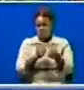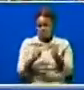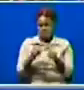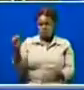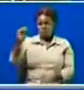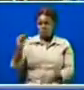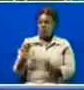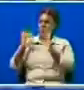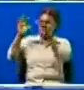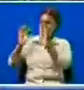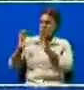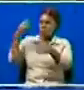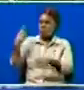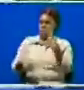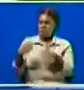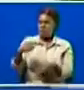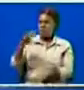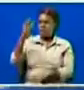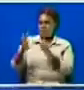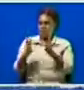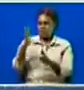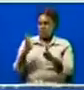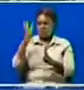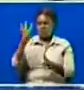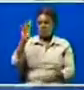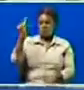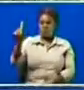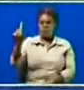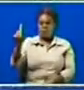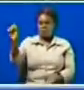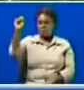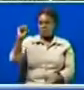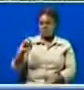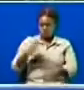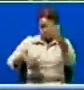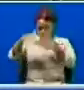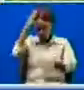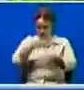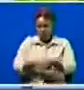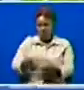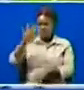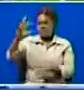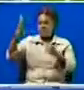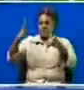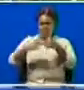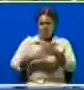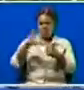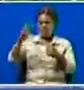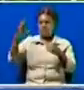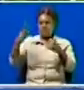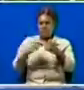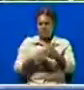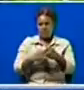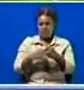Storm's basketball team beat Footprints 44-41 as Strathmore University secured a 59-28 win over